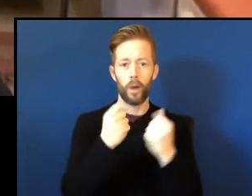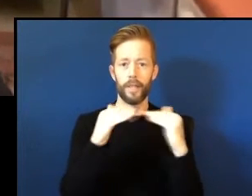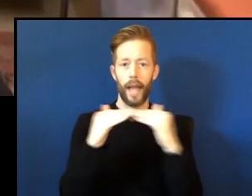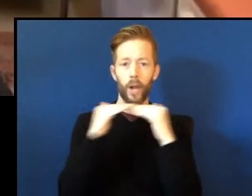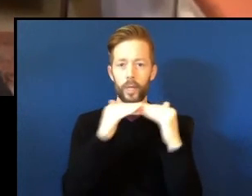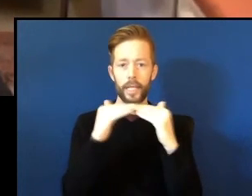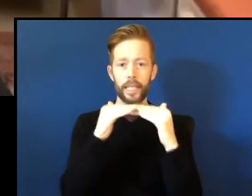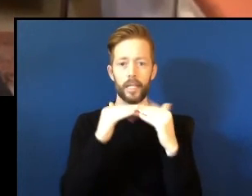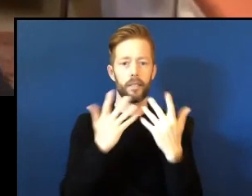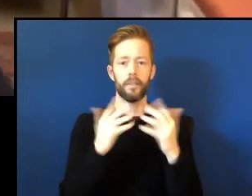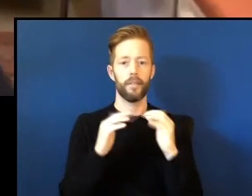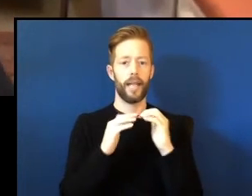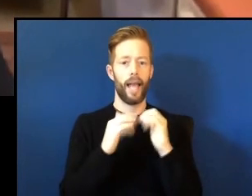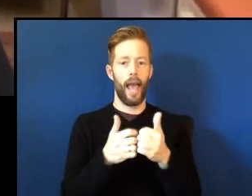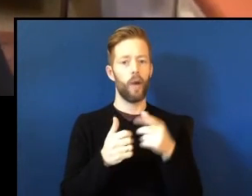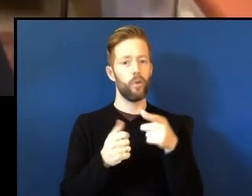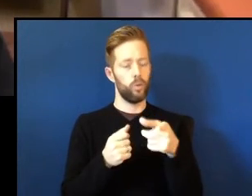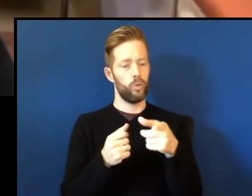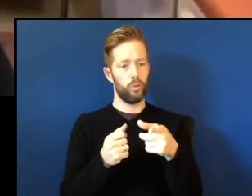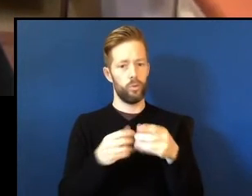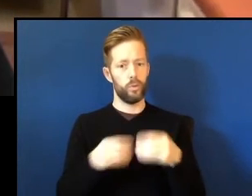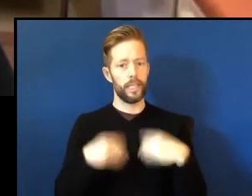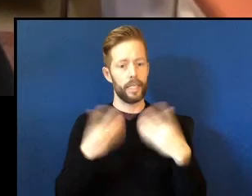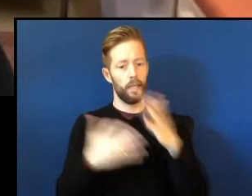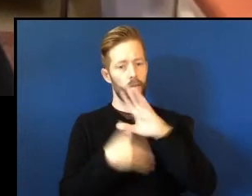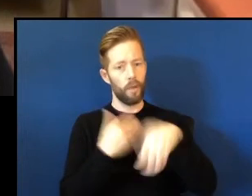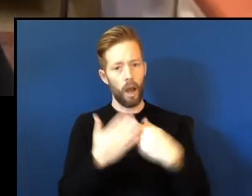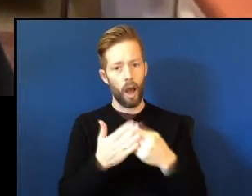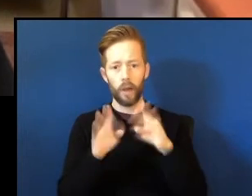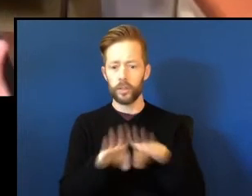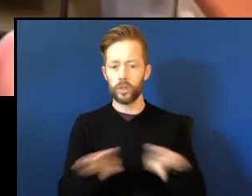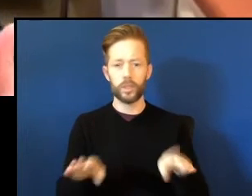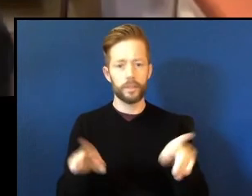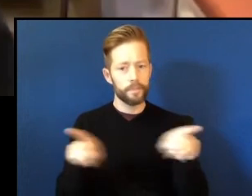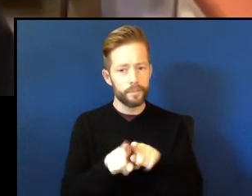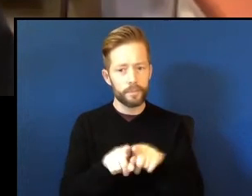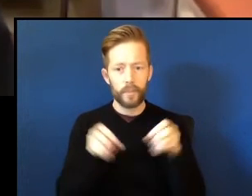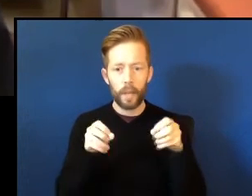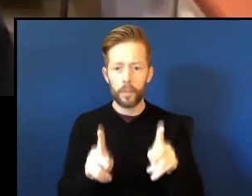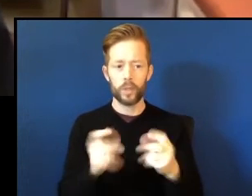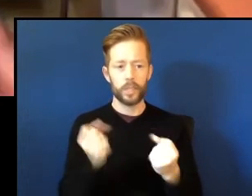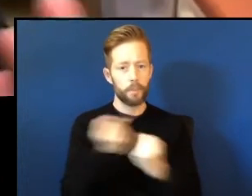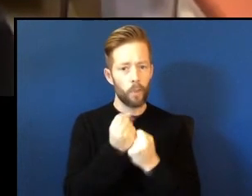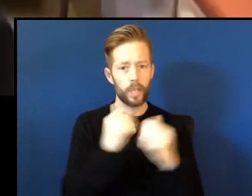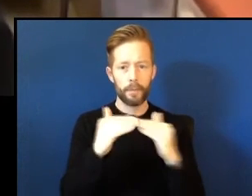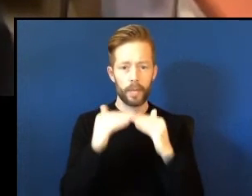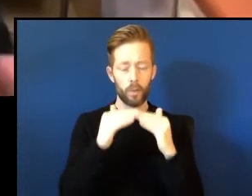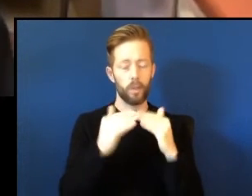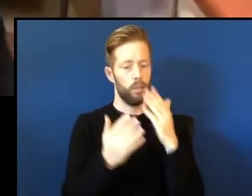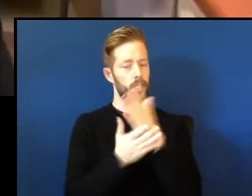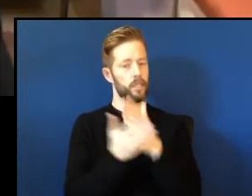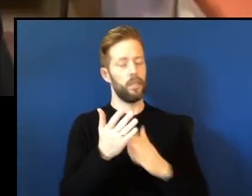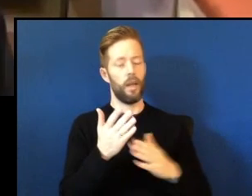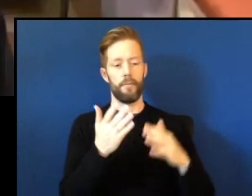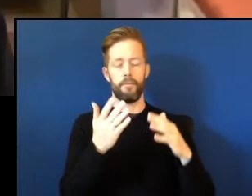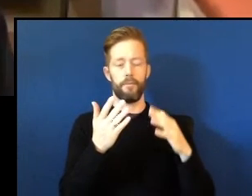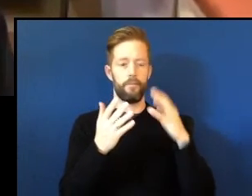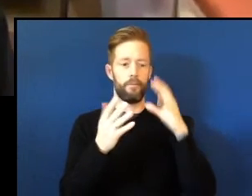you give all children the same opportunities, support them equally? There's some fascinating